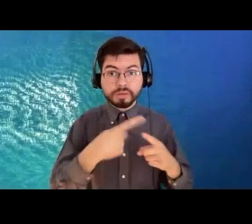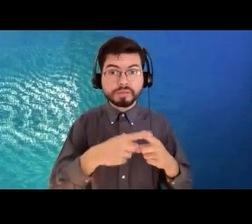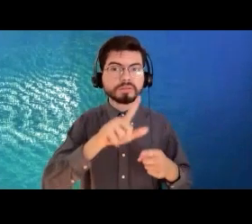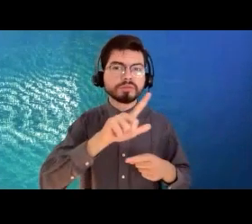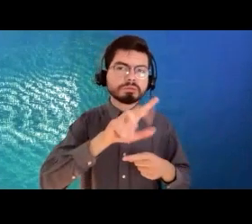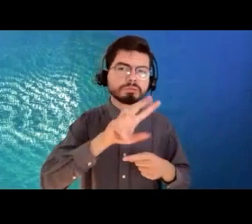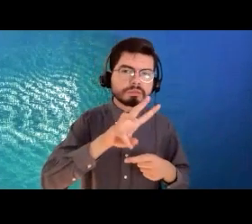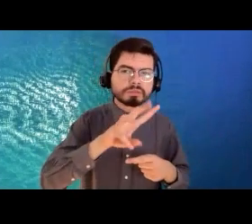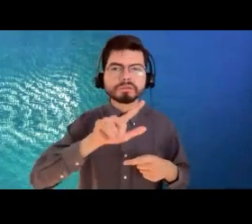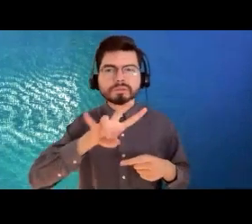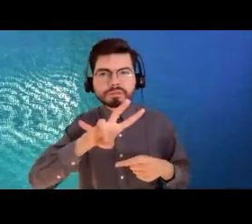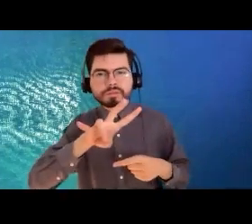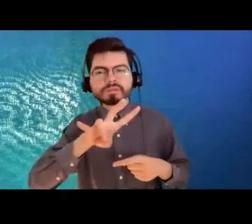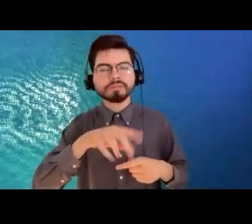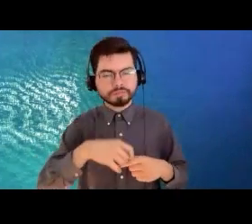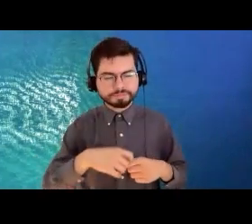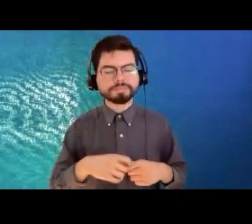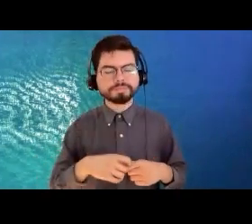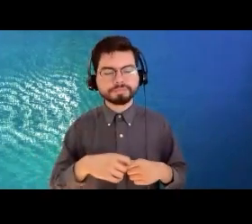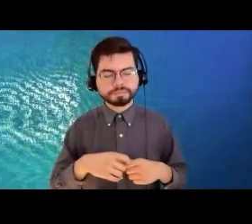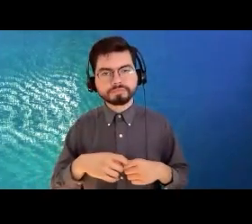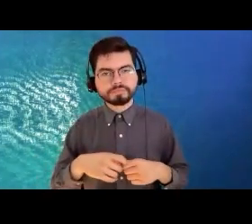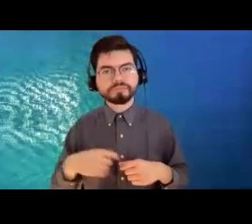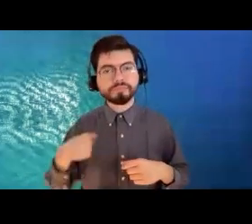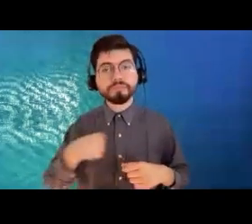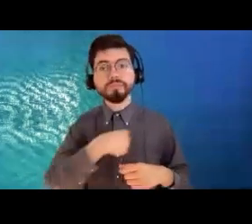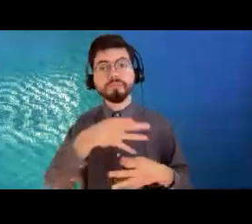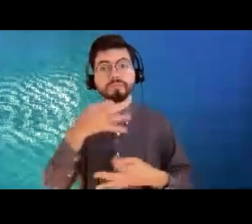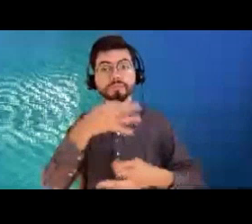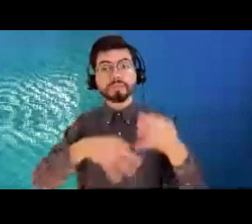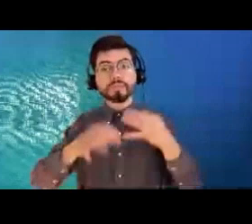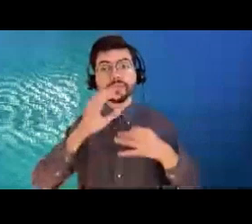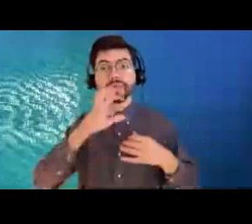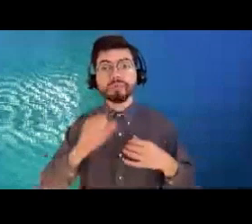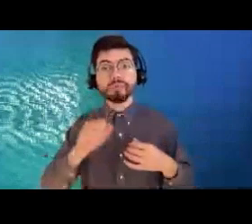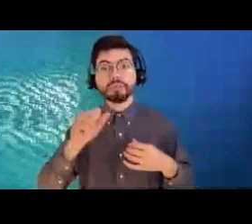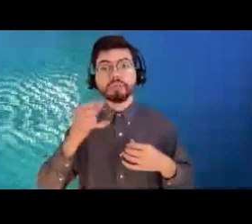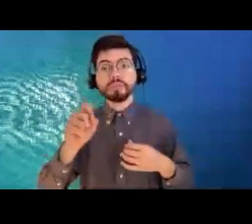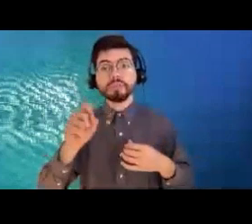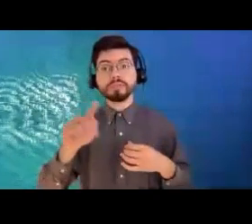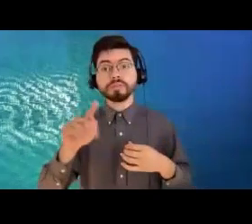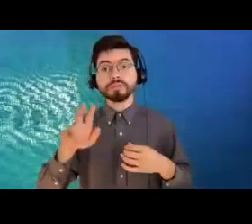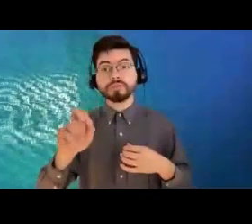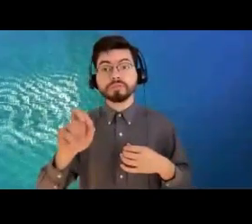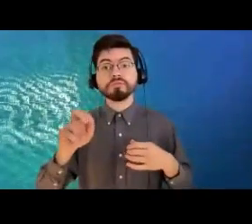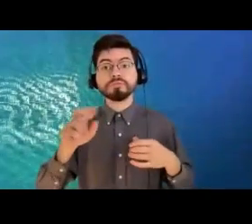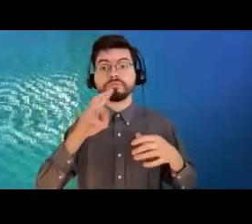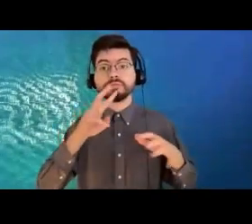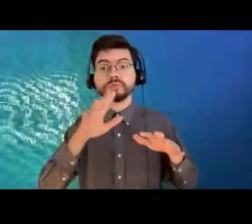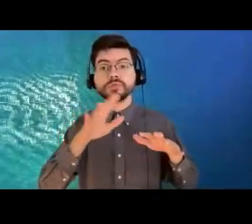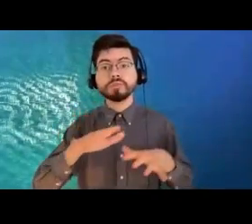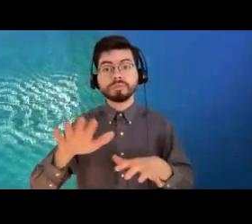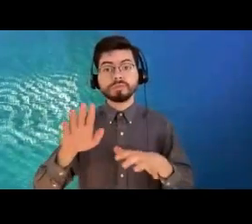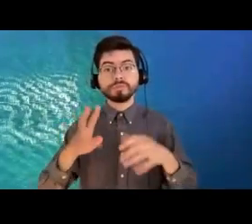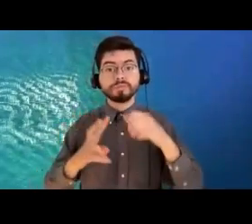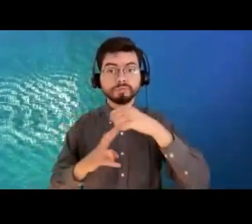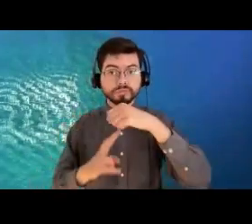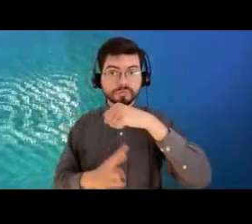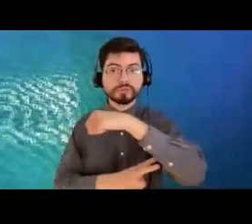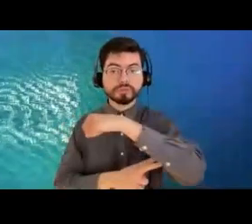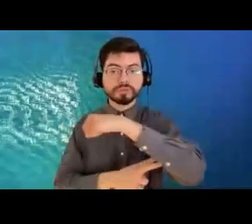27. We are replacing the old Yellowstone River Bridge, and if you've driven across it, you've seen or you've had a sneak peek at what